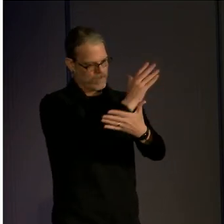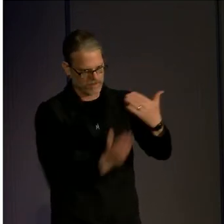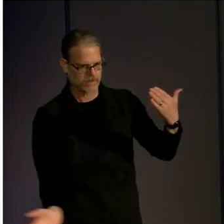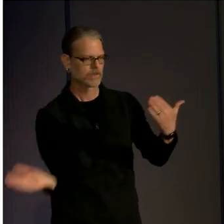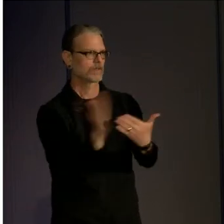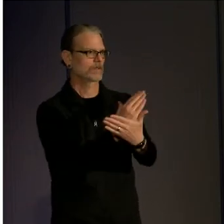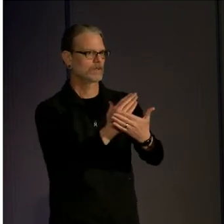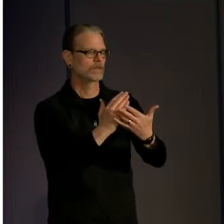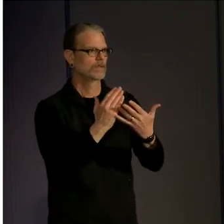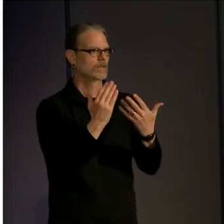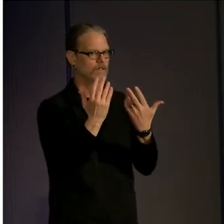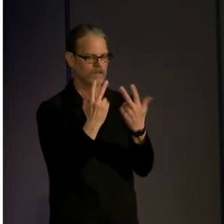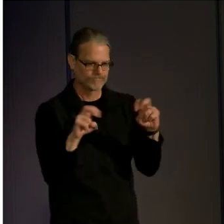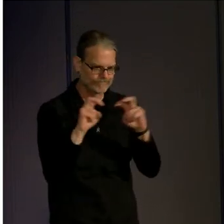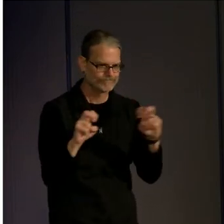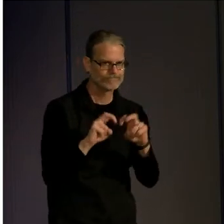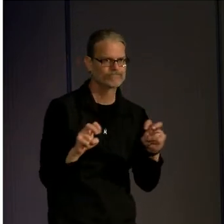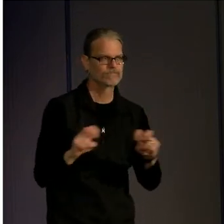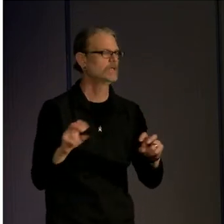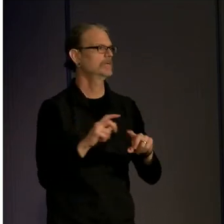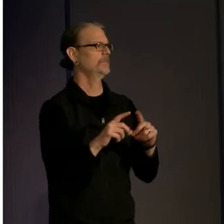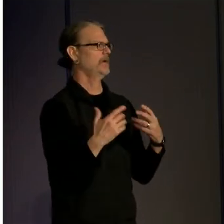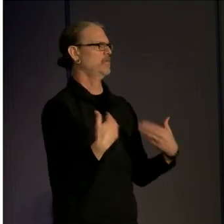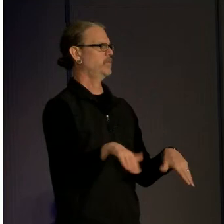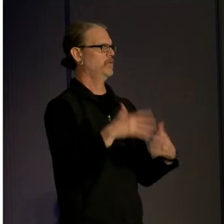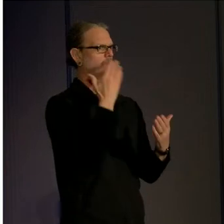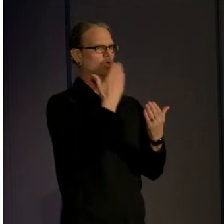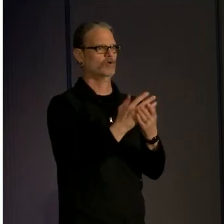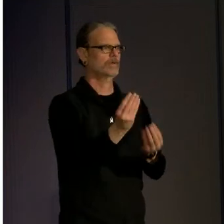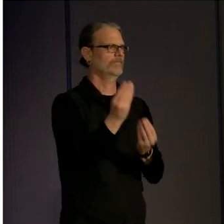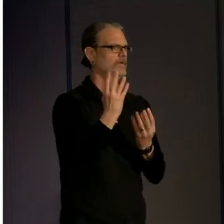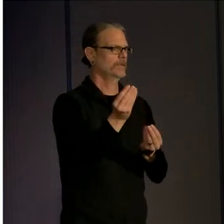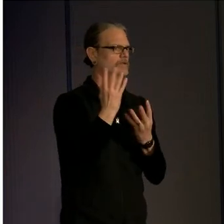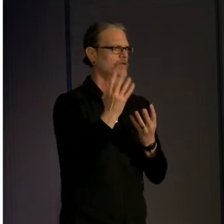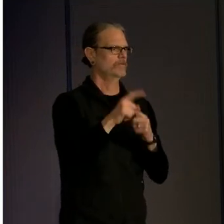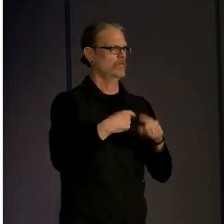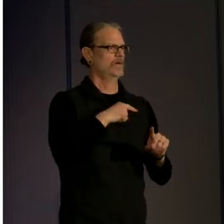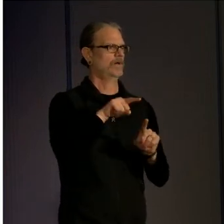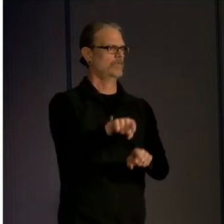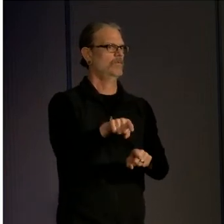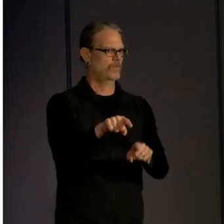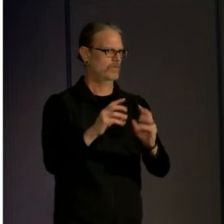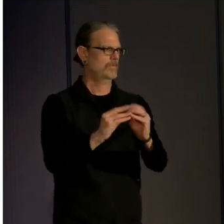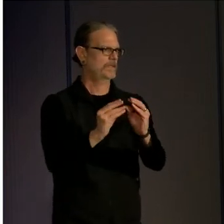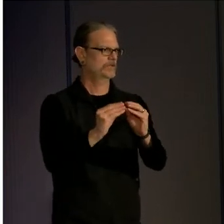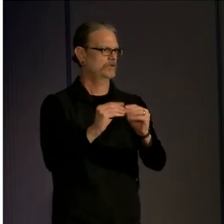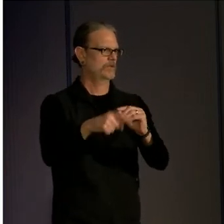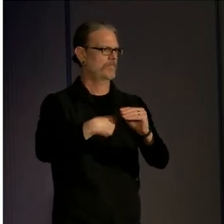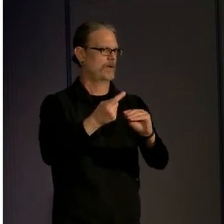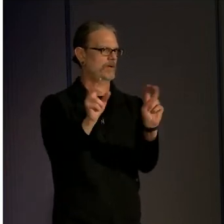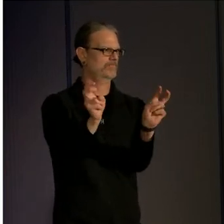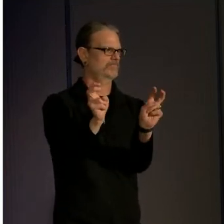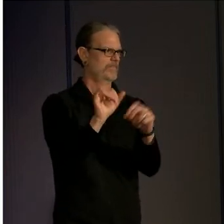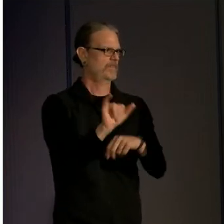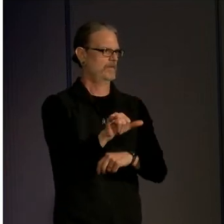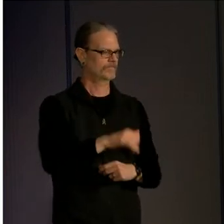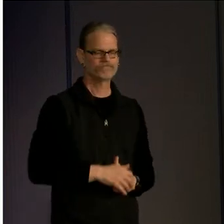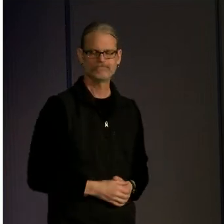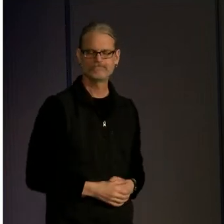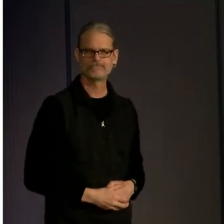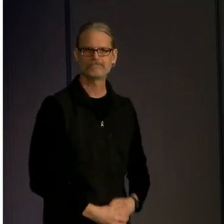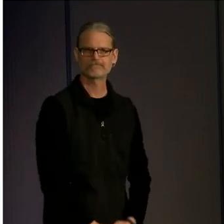but I've gotten a lot of good information at sessions here on that topic as well.